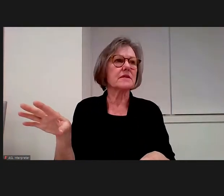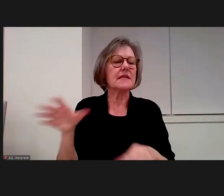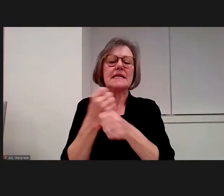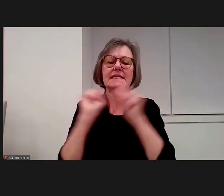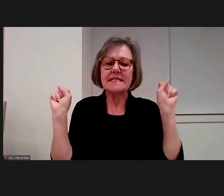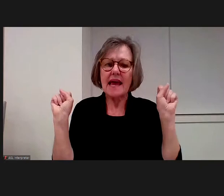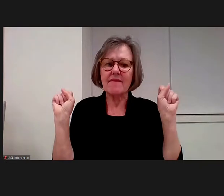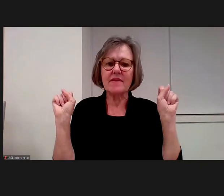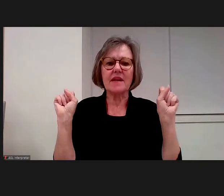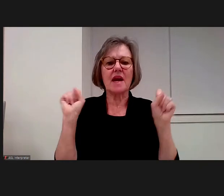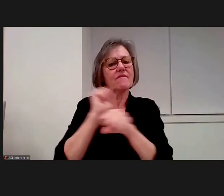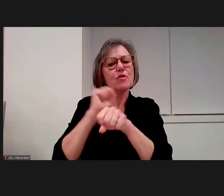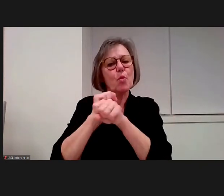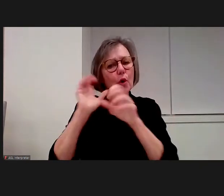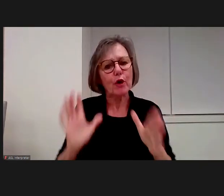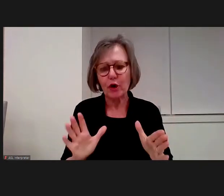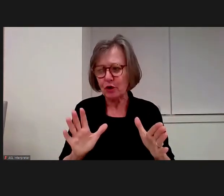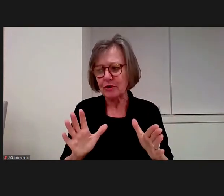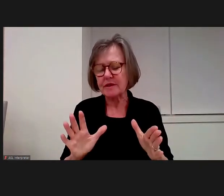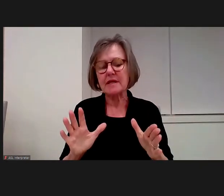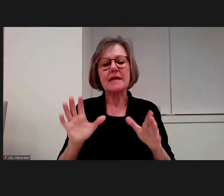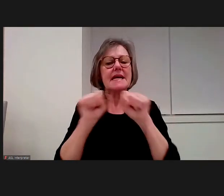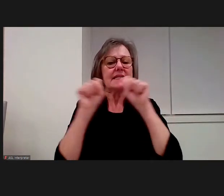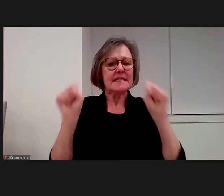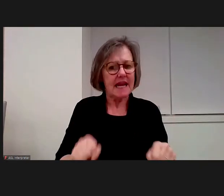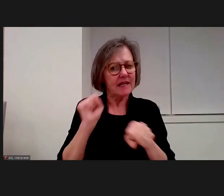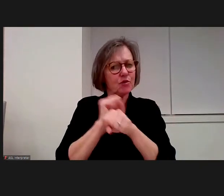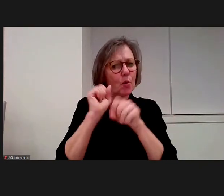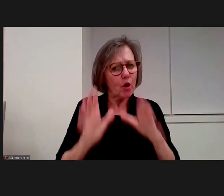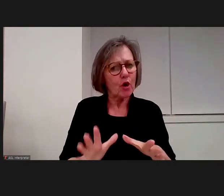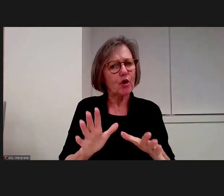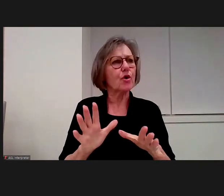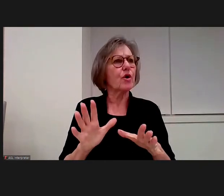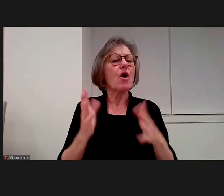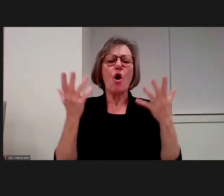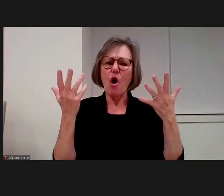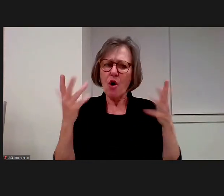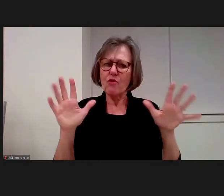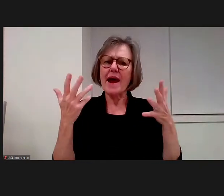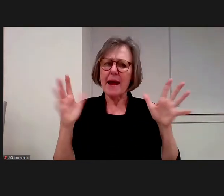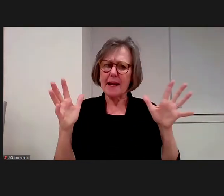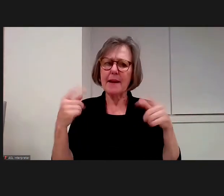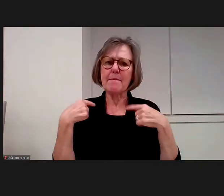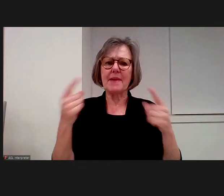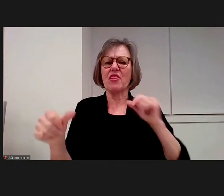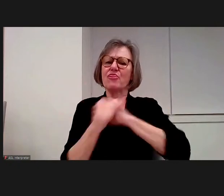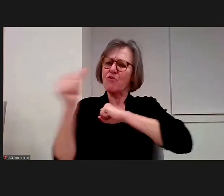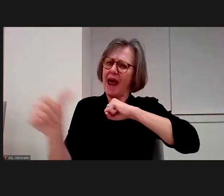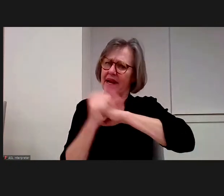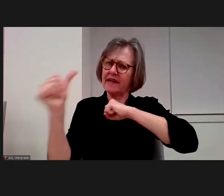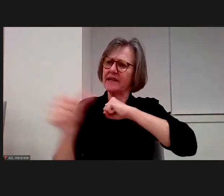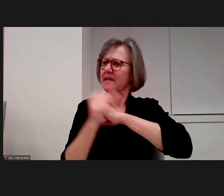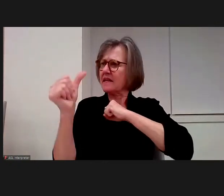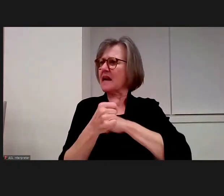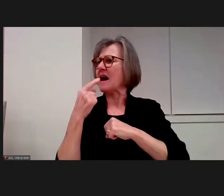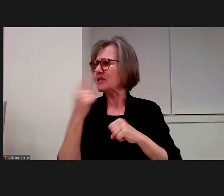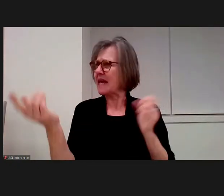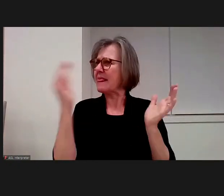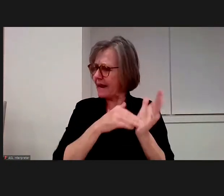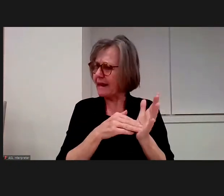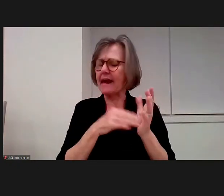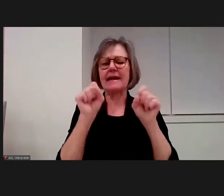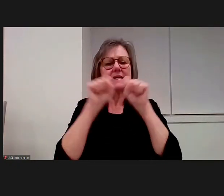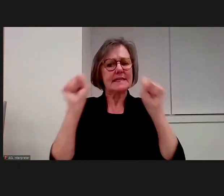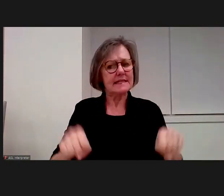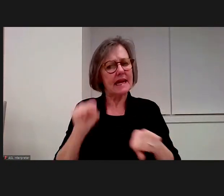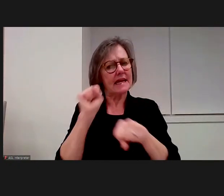safety of the workers. Station agents have already been threatened. I'll say that again.